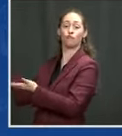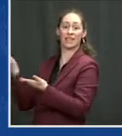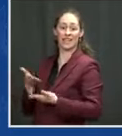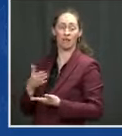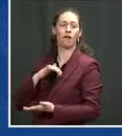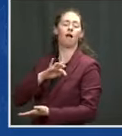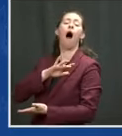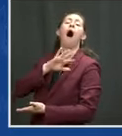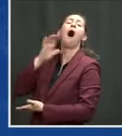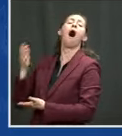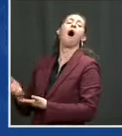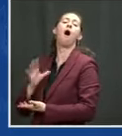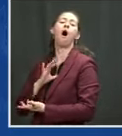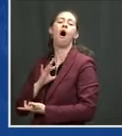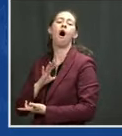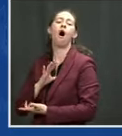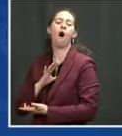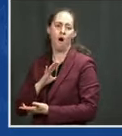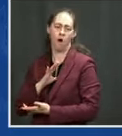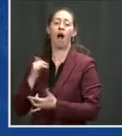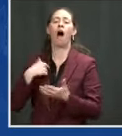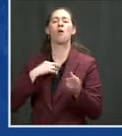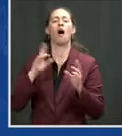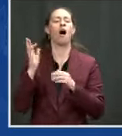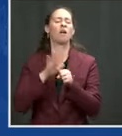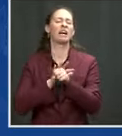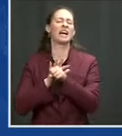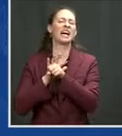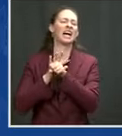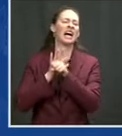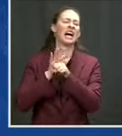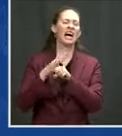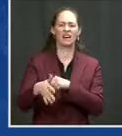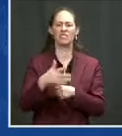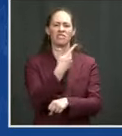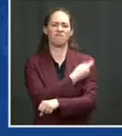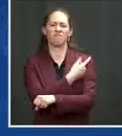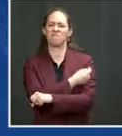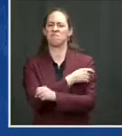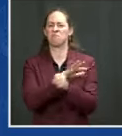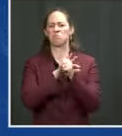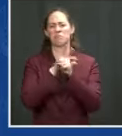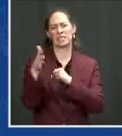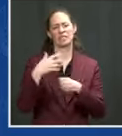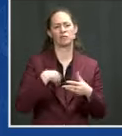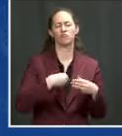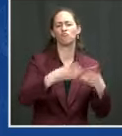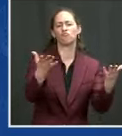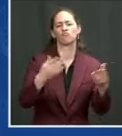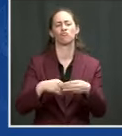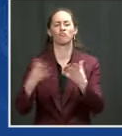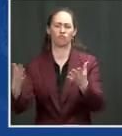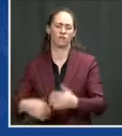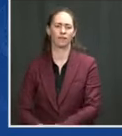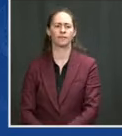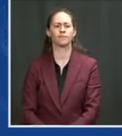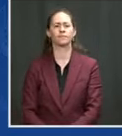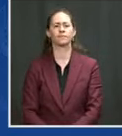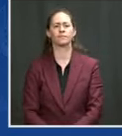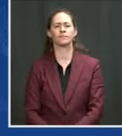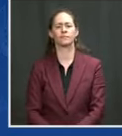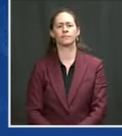equity standpoint and just an access standpoint, I can tell every primary care physician who in their patient